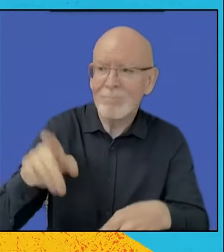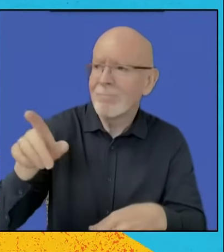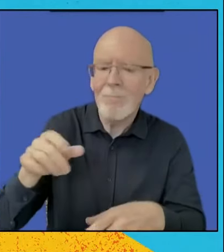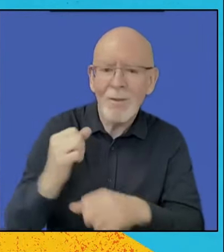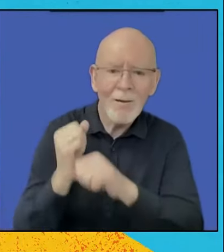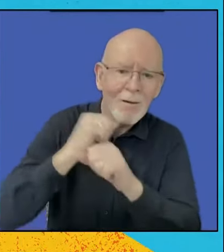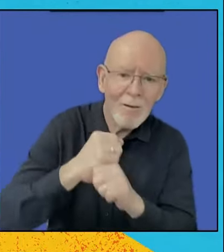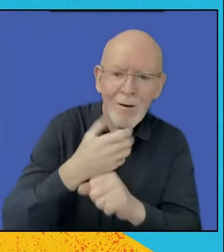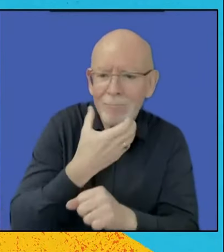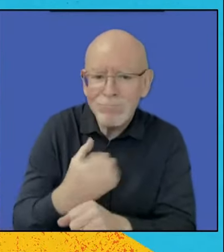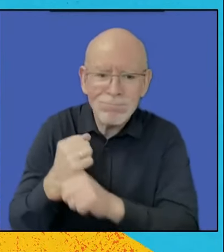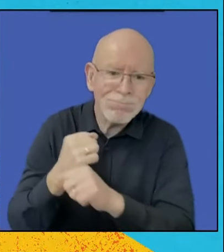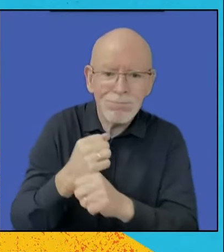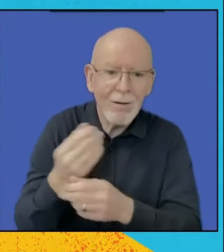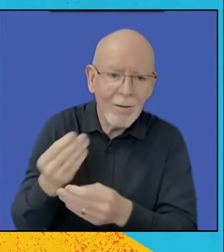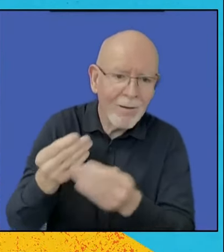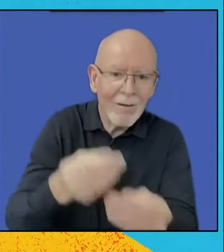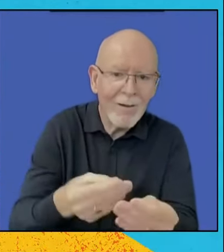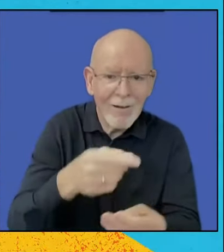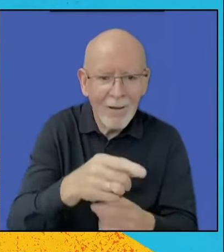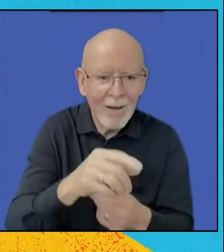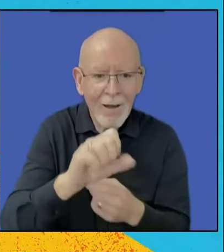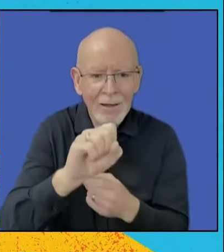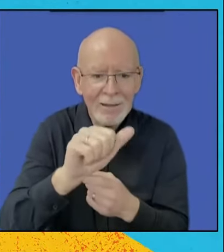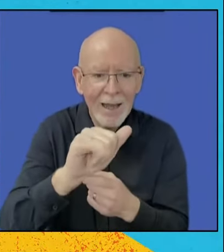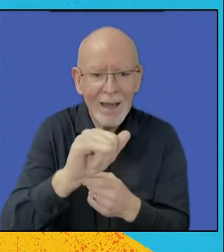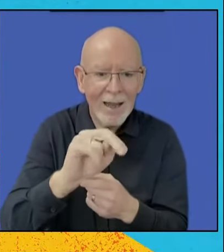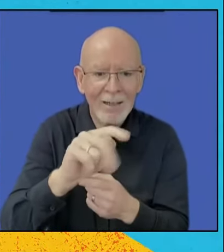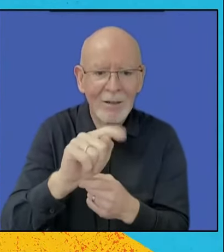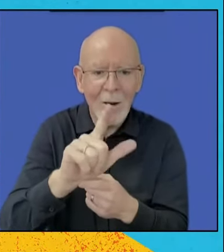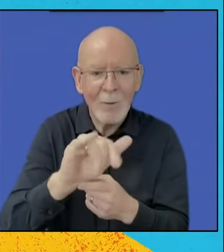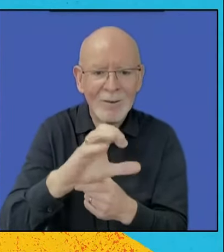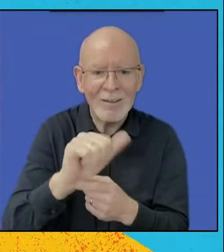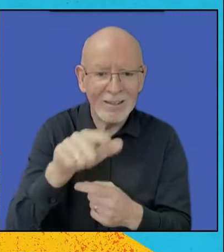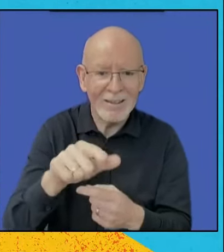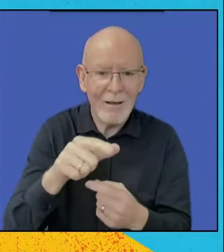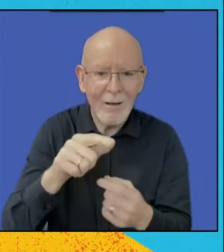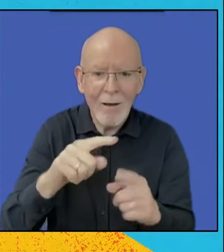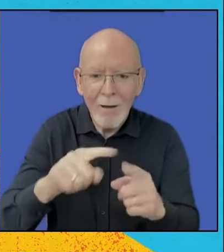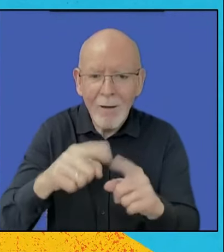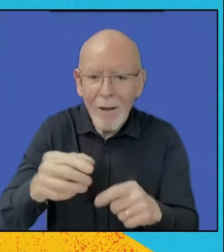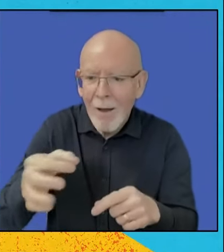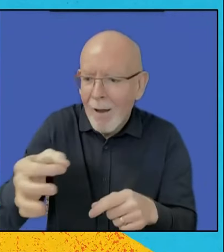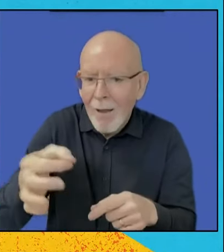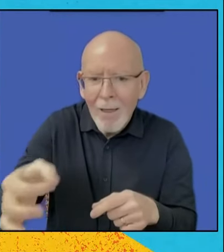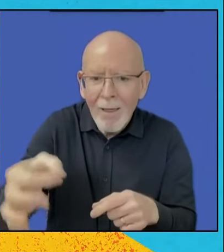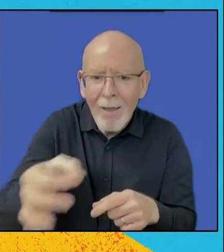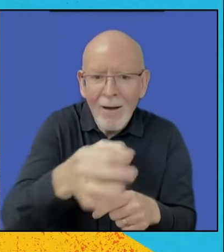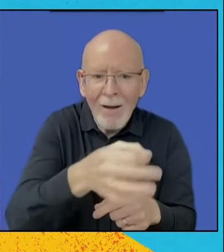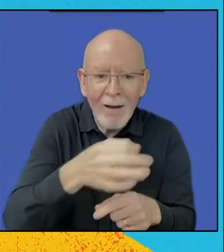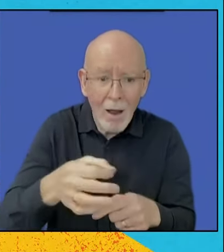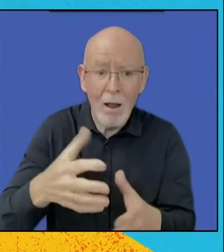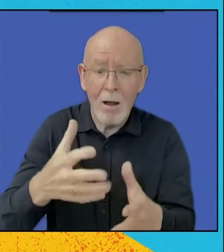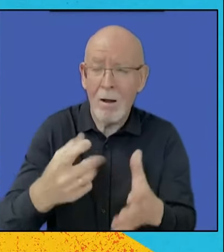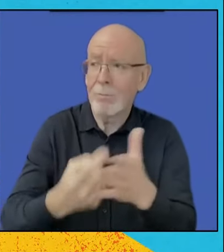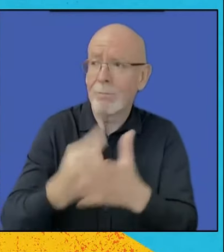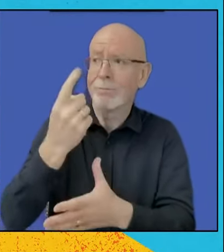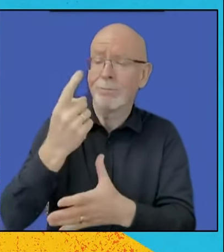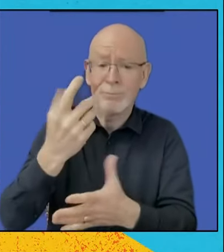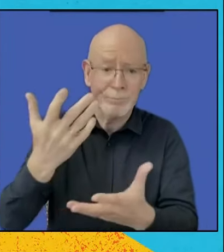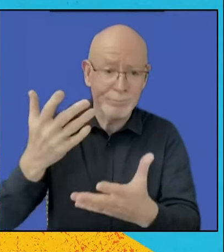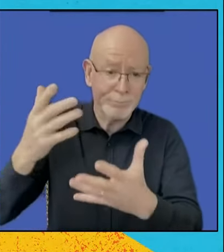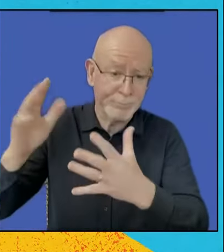leading to massive infrastructural damage, and sadly, loss of many lives. Up to this day, some of us are yet to